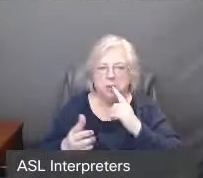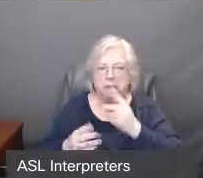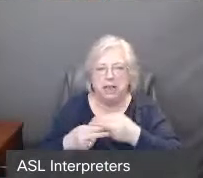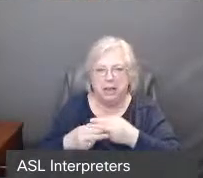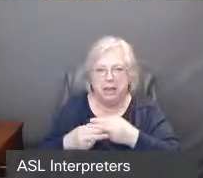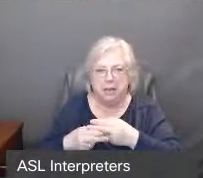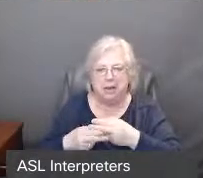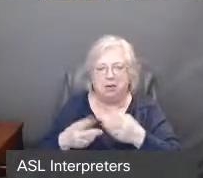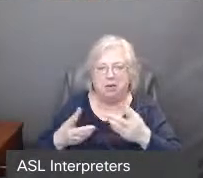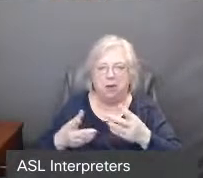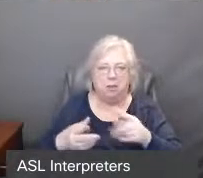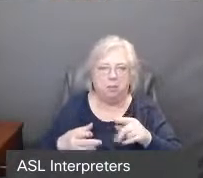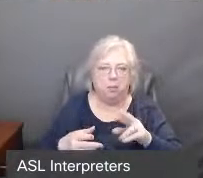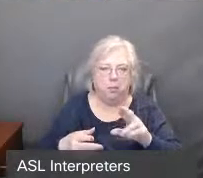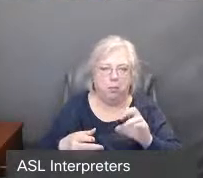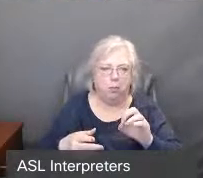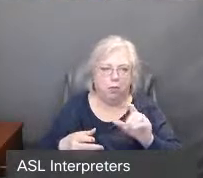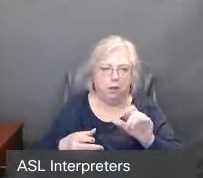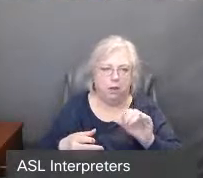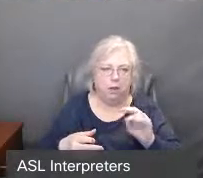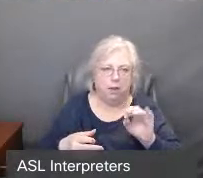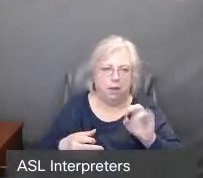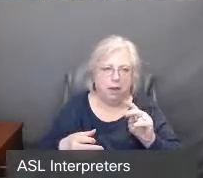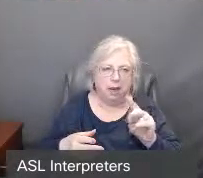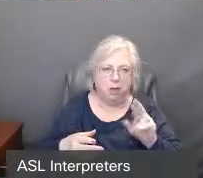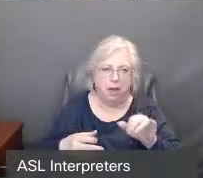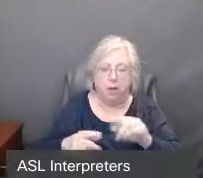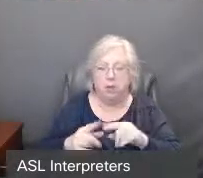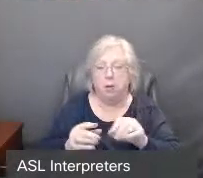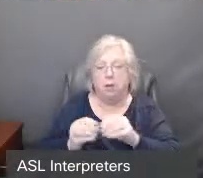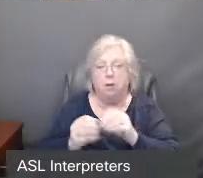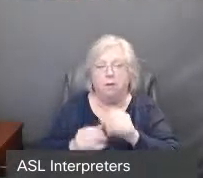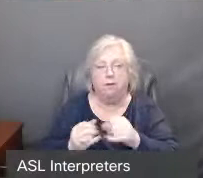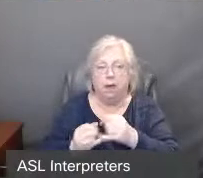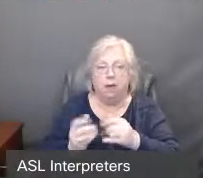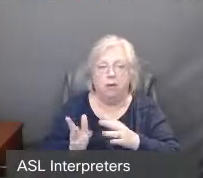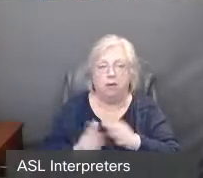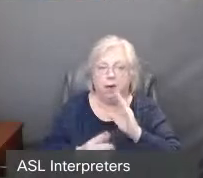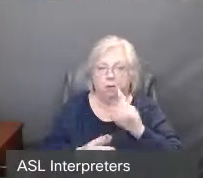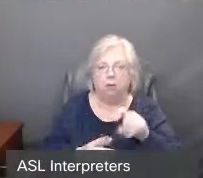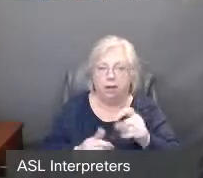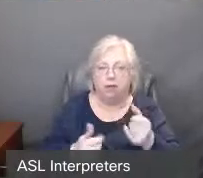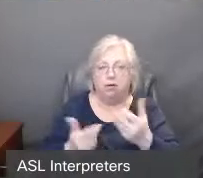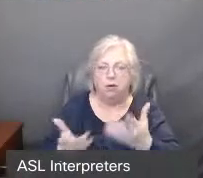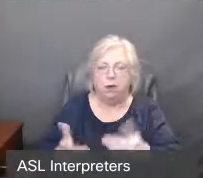in nature on that. More final plans would have to be produced. Yeah, thanks.